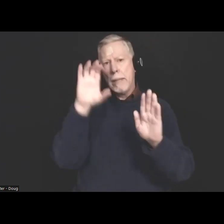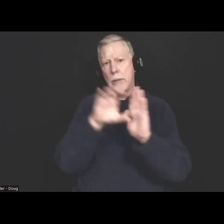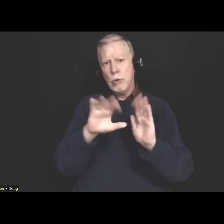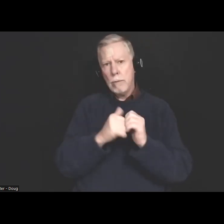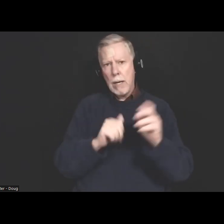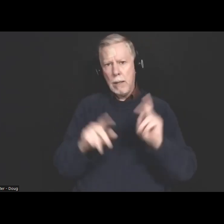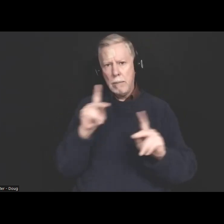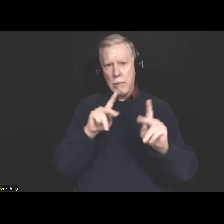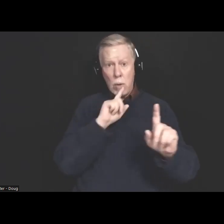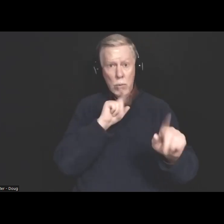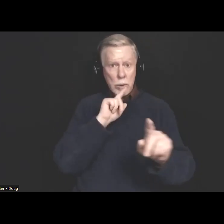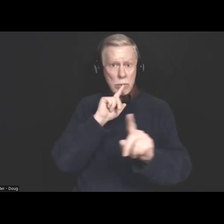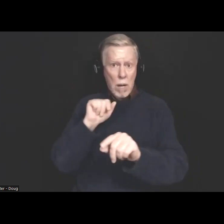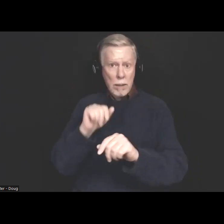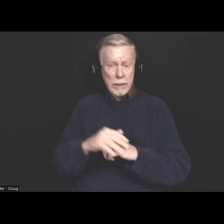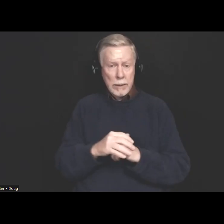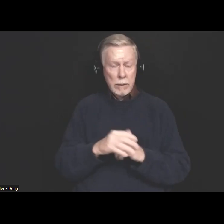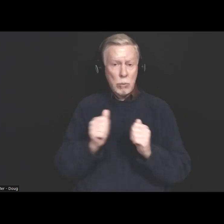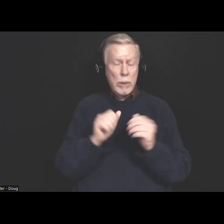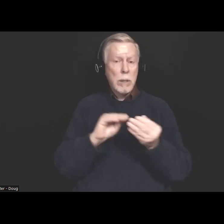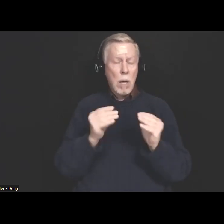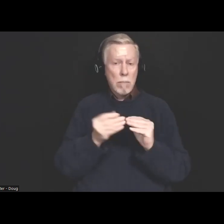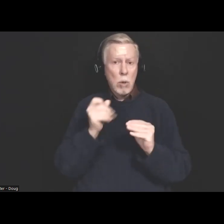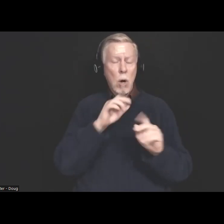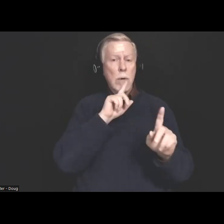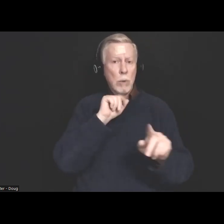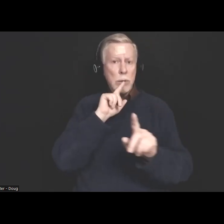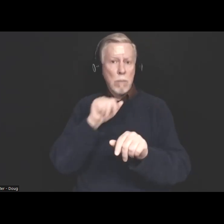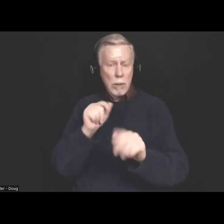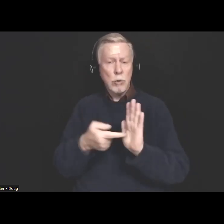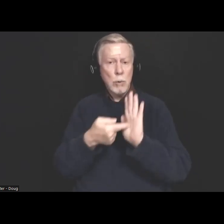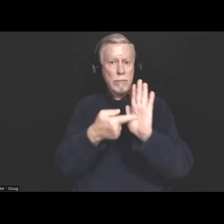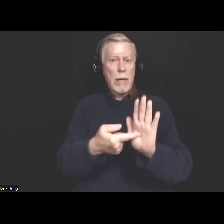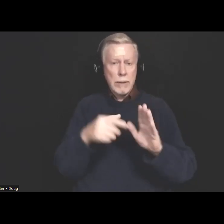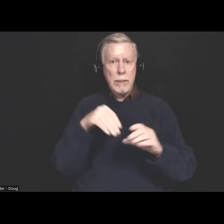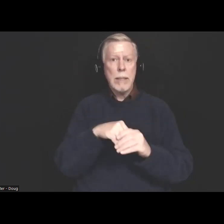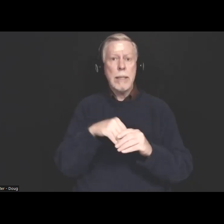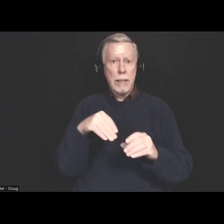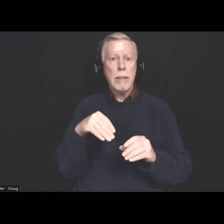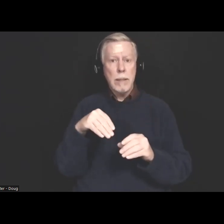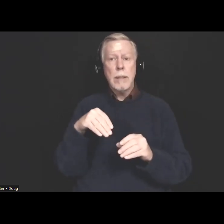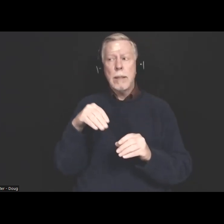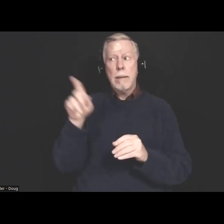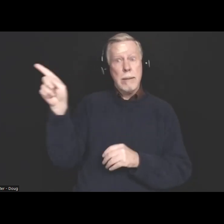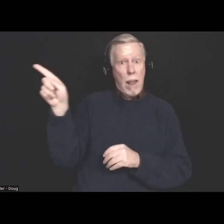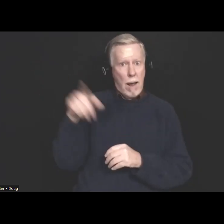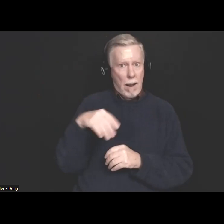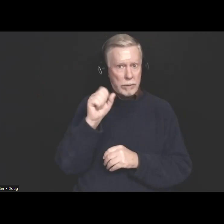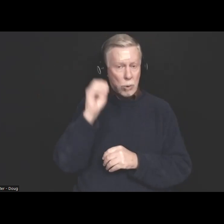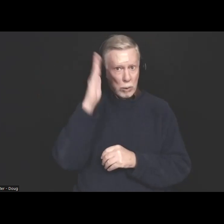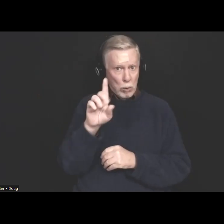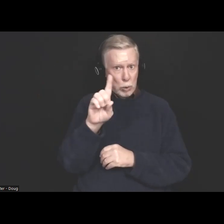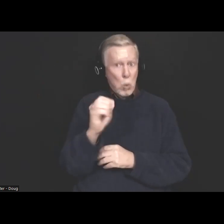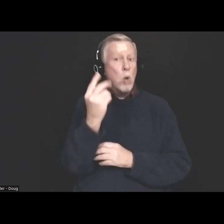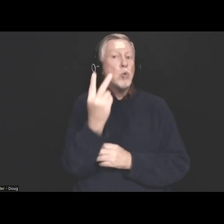responding with the number of responses reflected in the size. So we're going to do two of them that hopefully